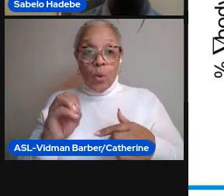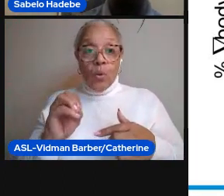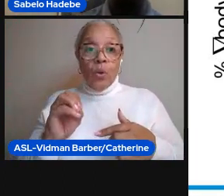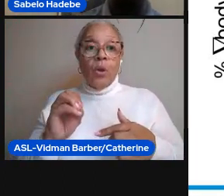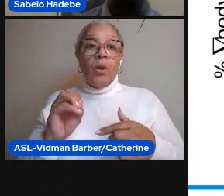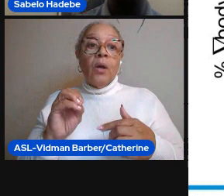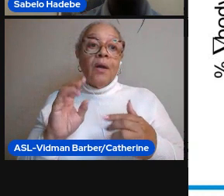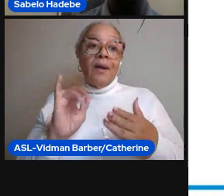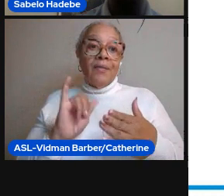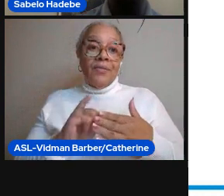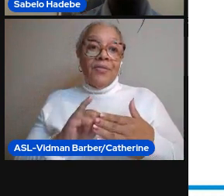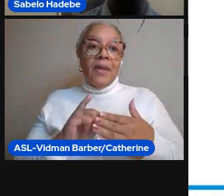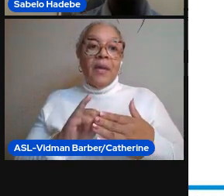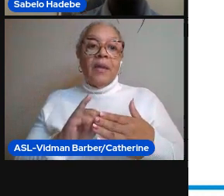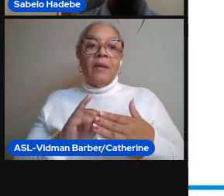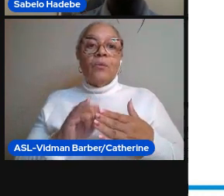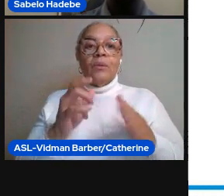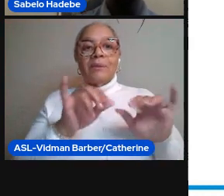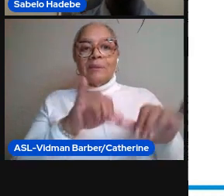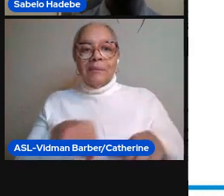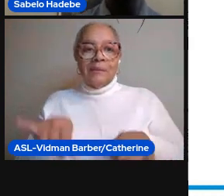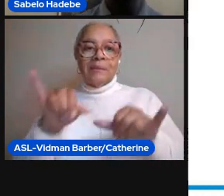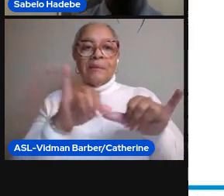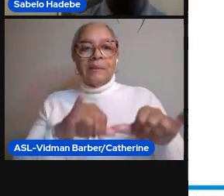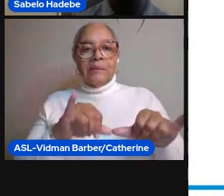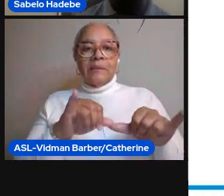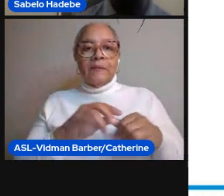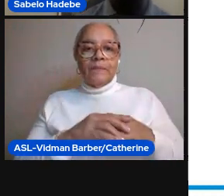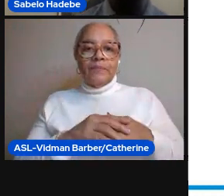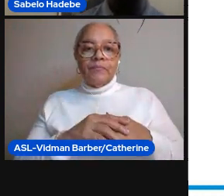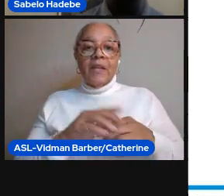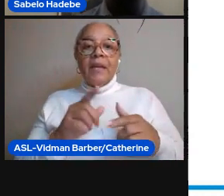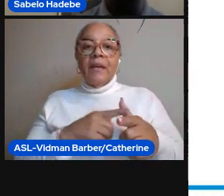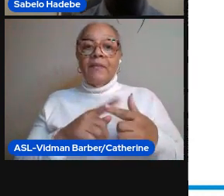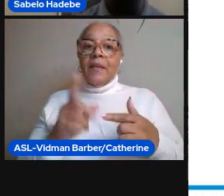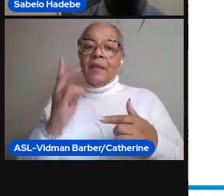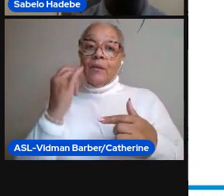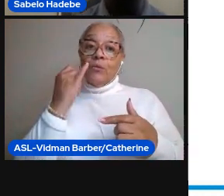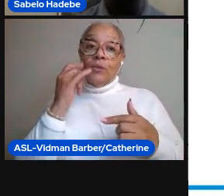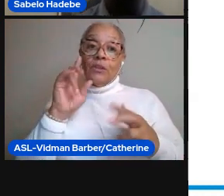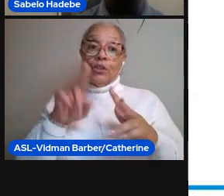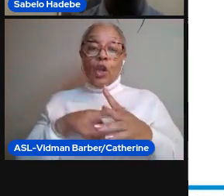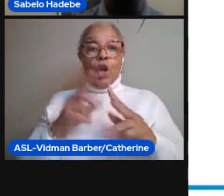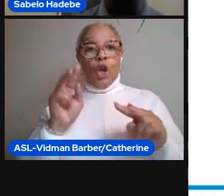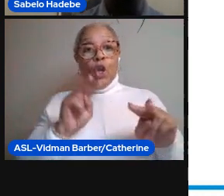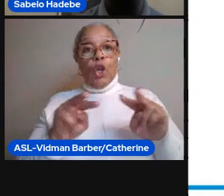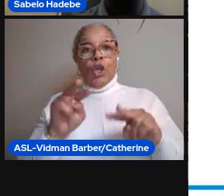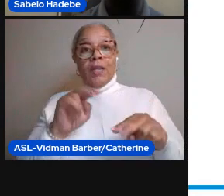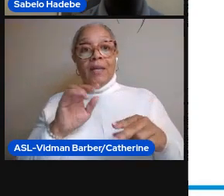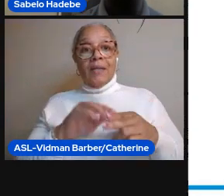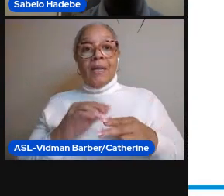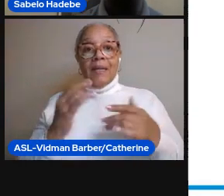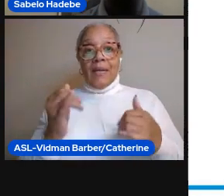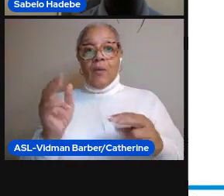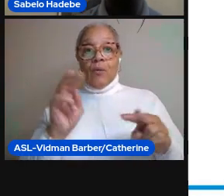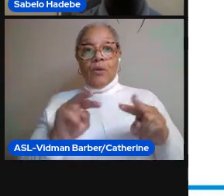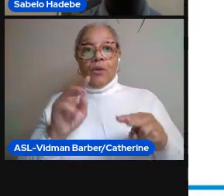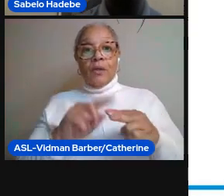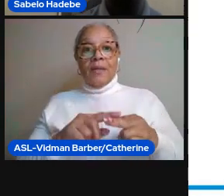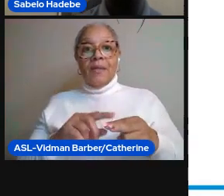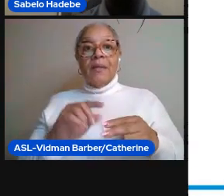was consistent. But then if you look at things like, now this is looking at epidermal